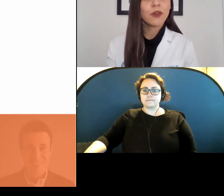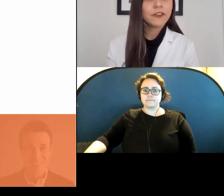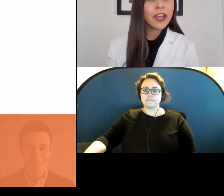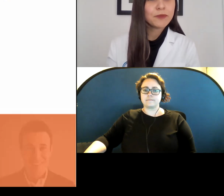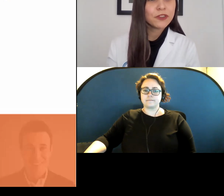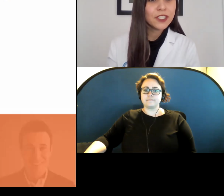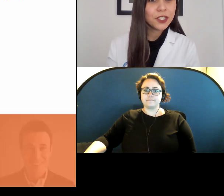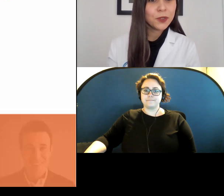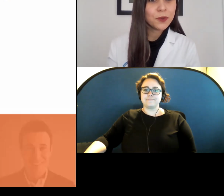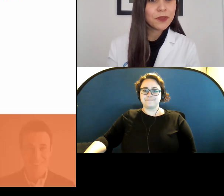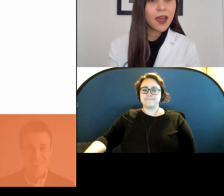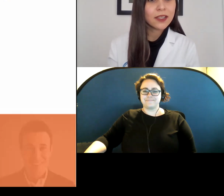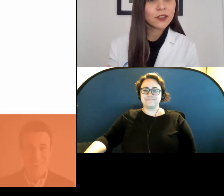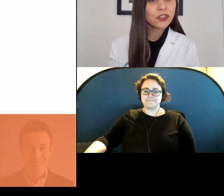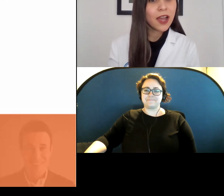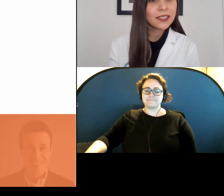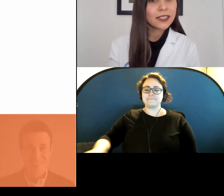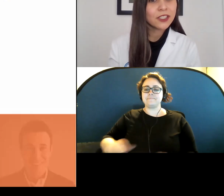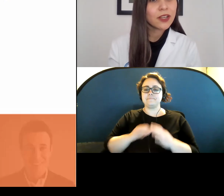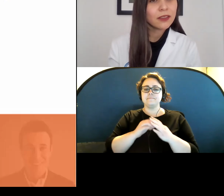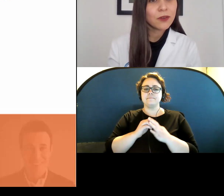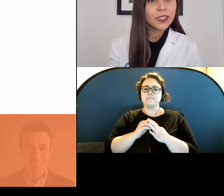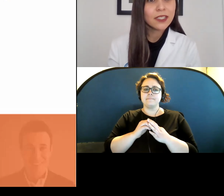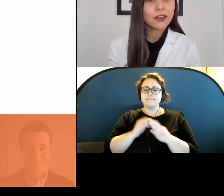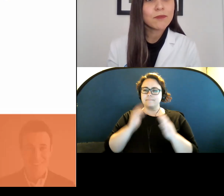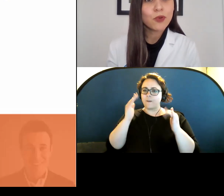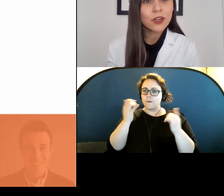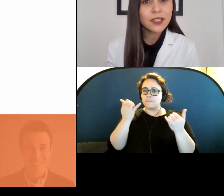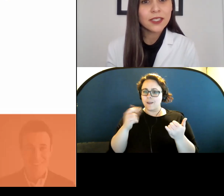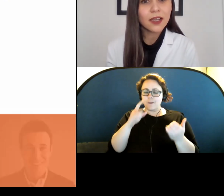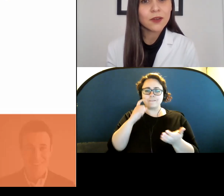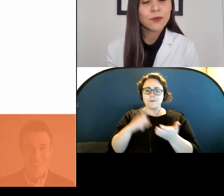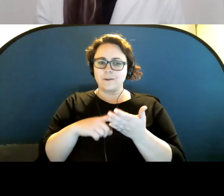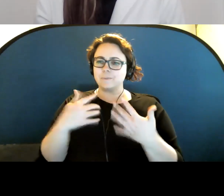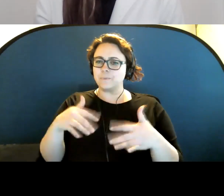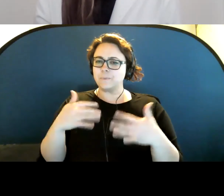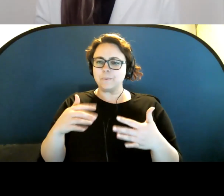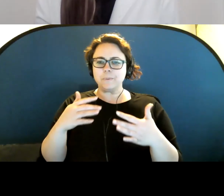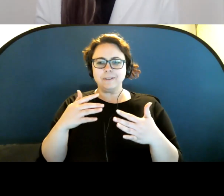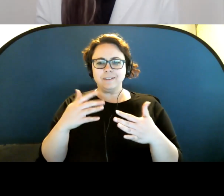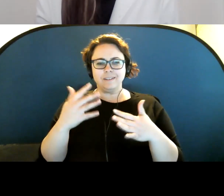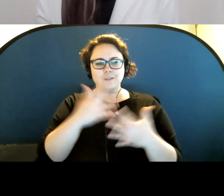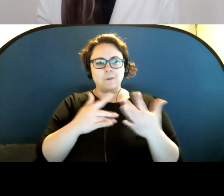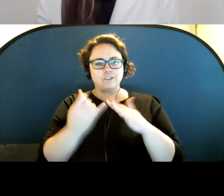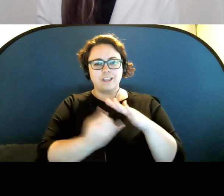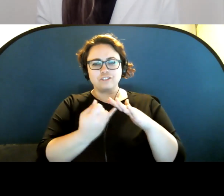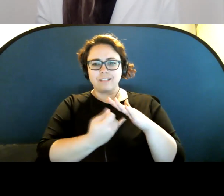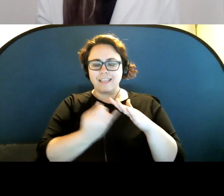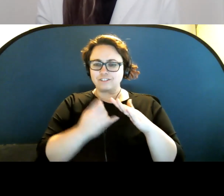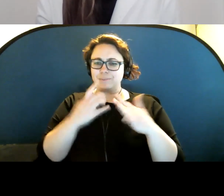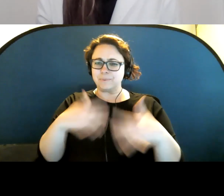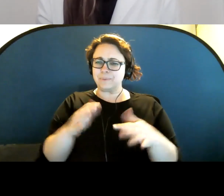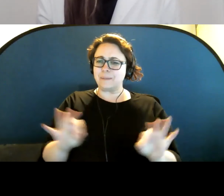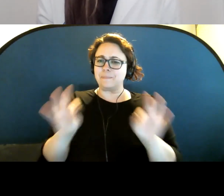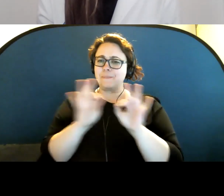So hopefully I've proven to you that social isolation and loneliness are important health risks and something that